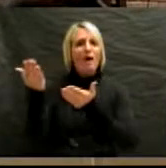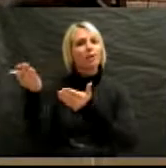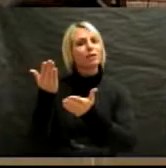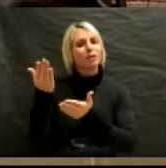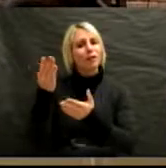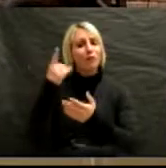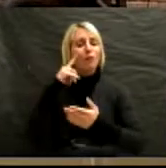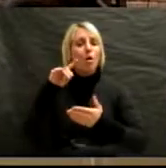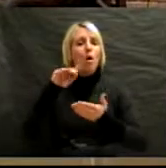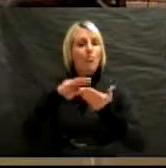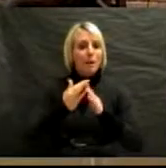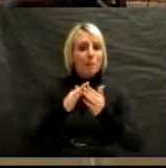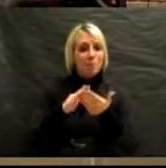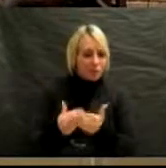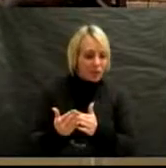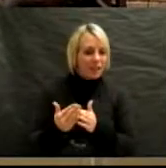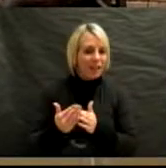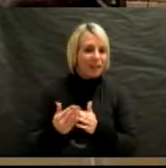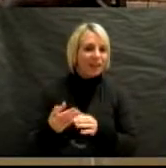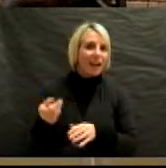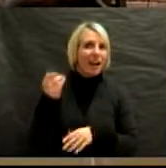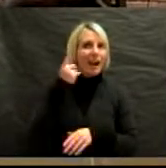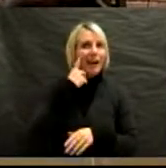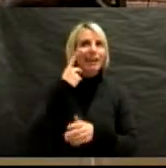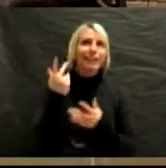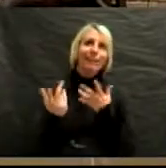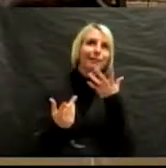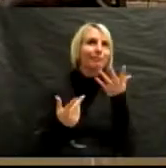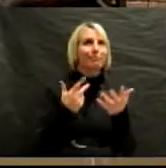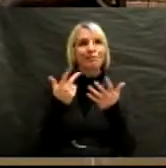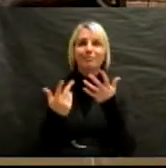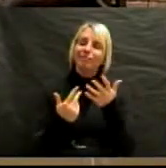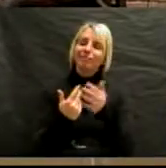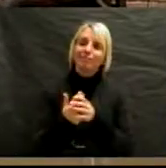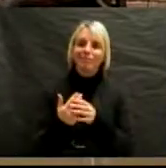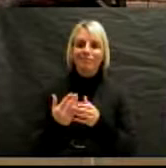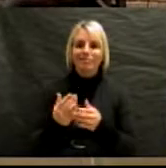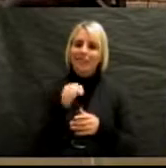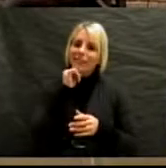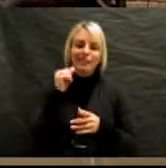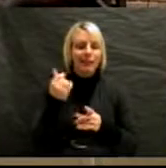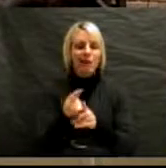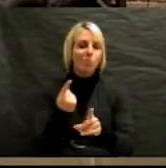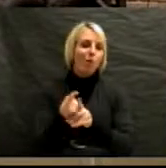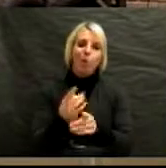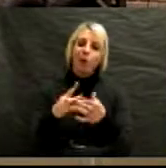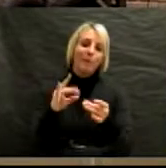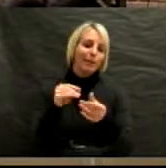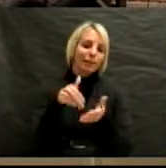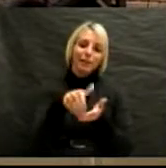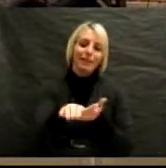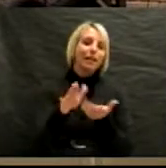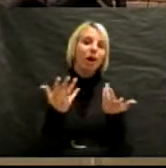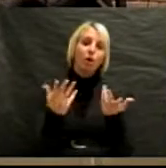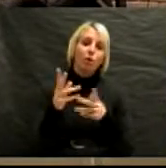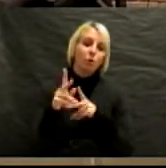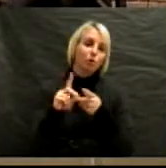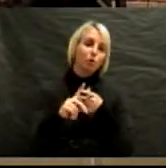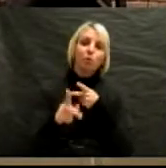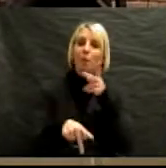an inappropriate message or a wrong message. We are not on this board, at least I don't think we are, I should speak for